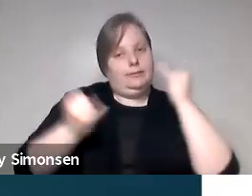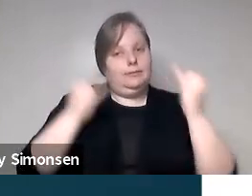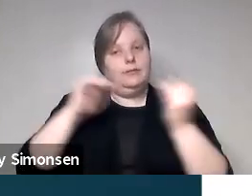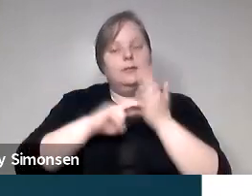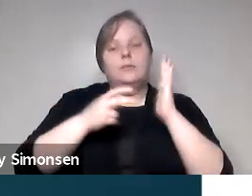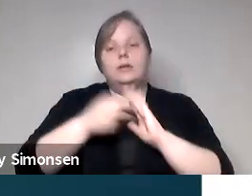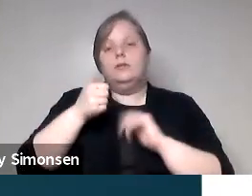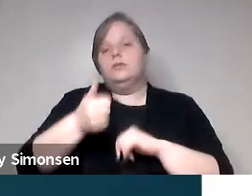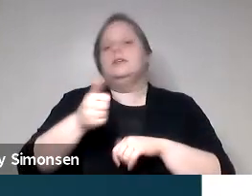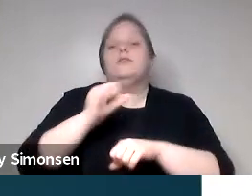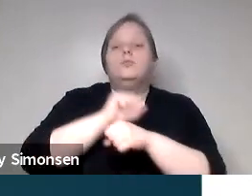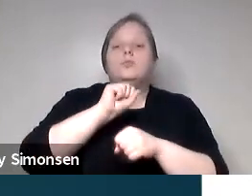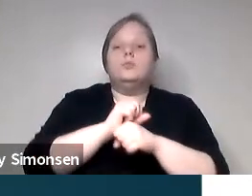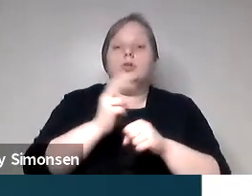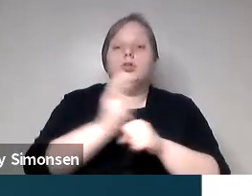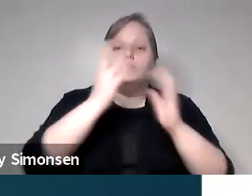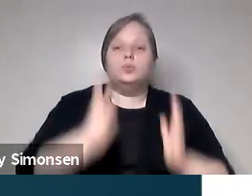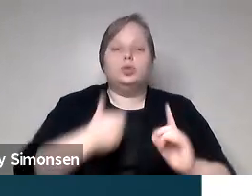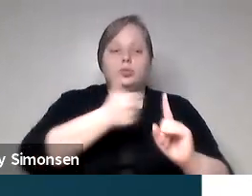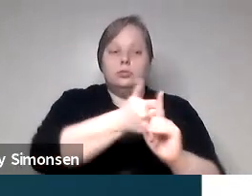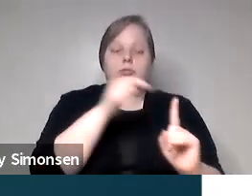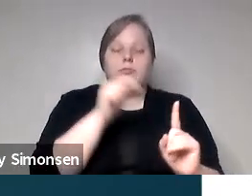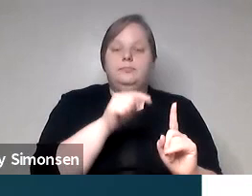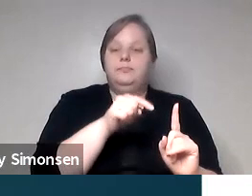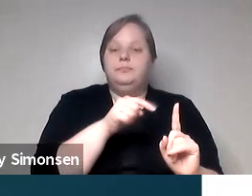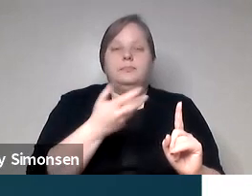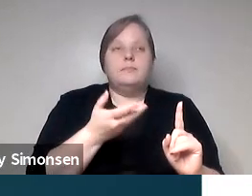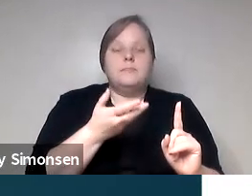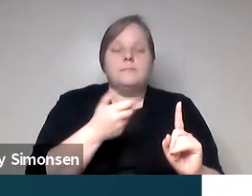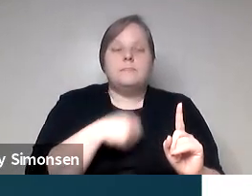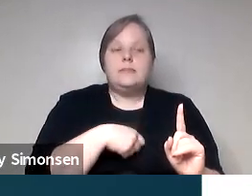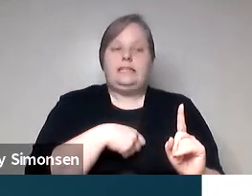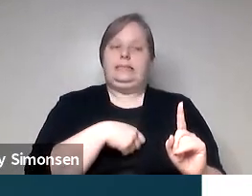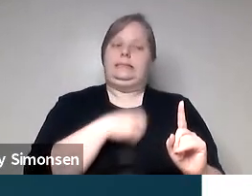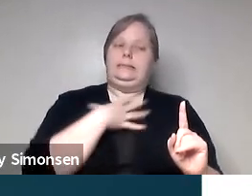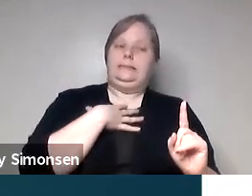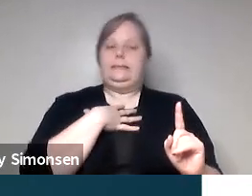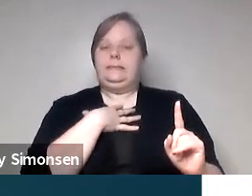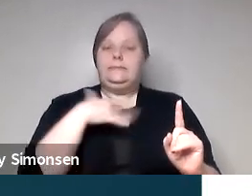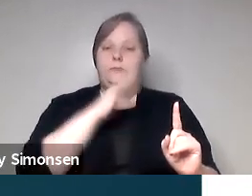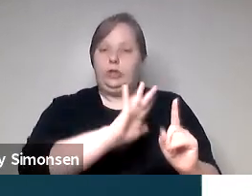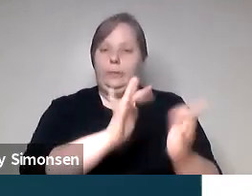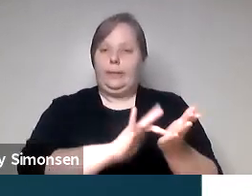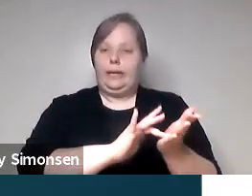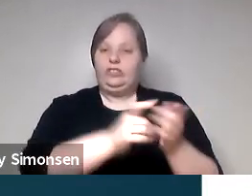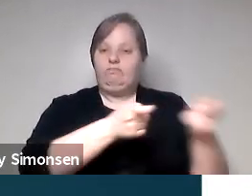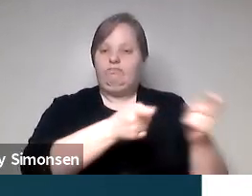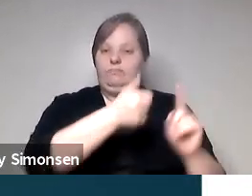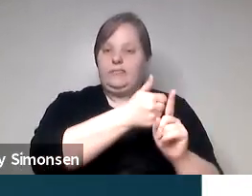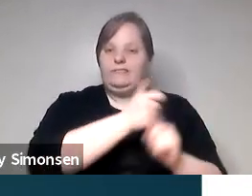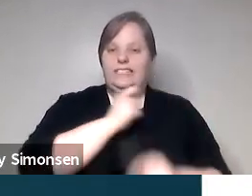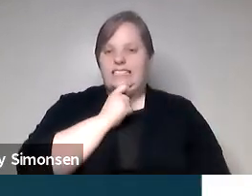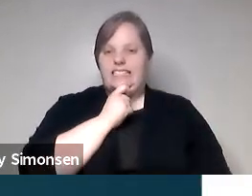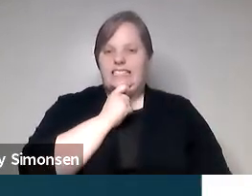you work with a consumer who you don't trust with their medications or have